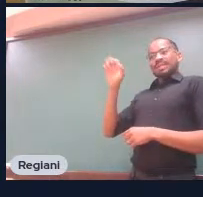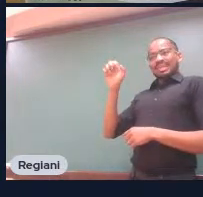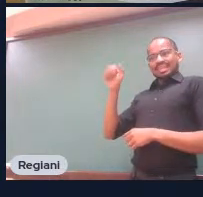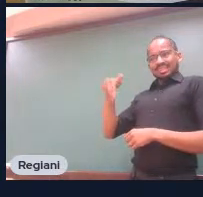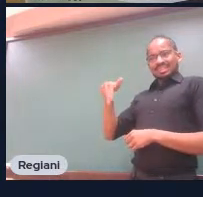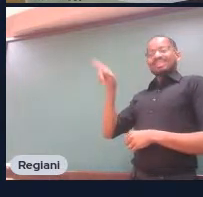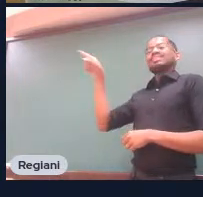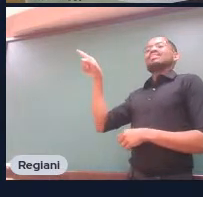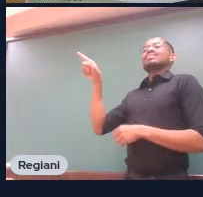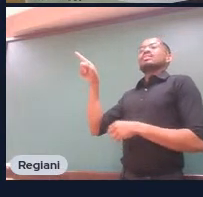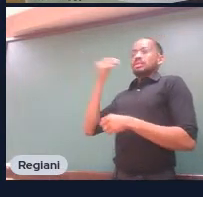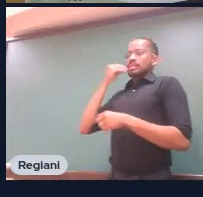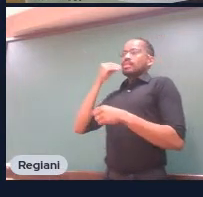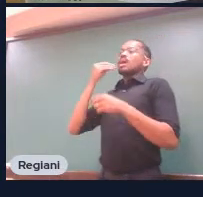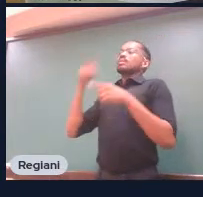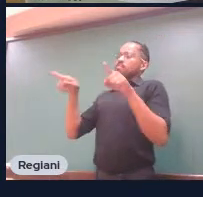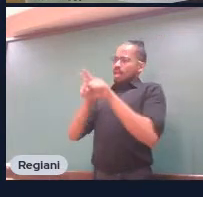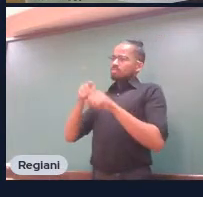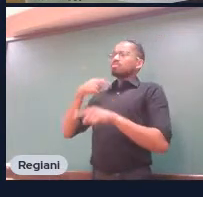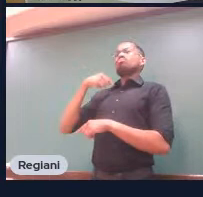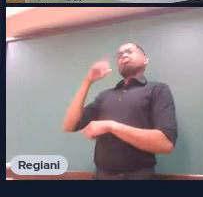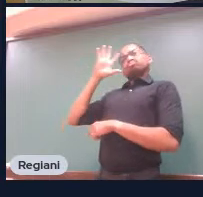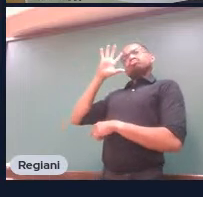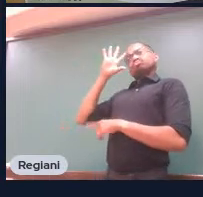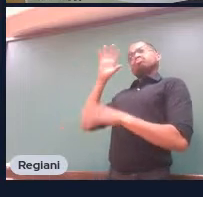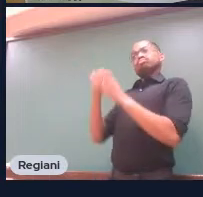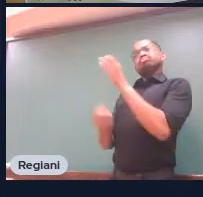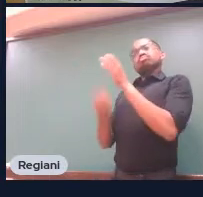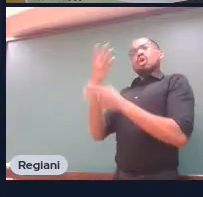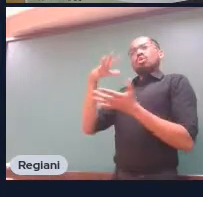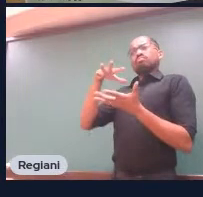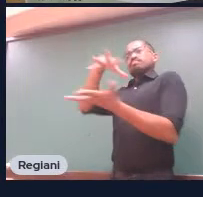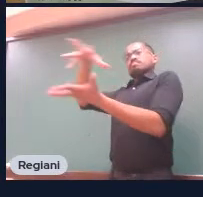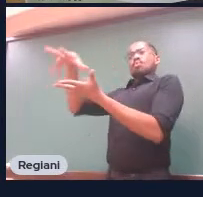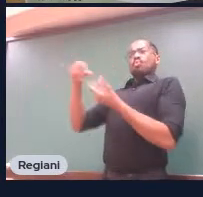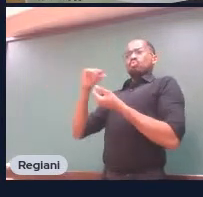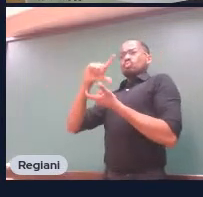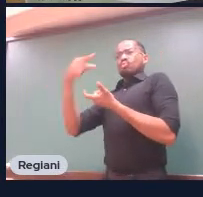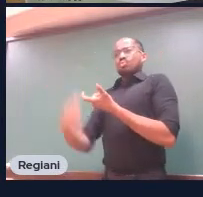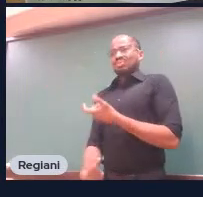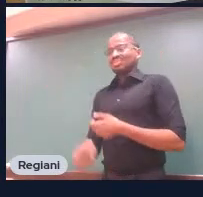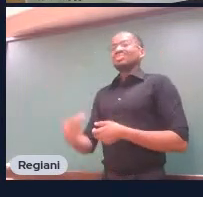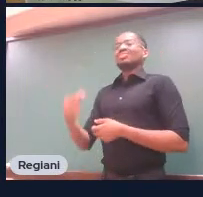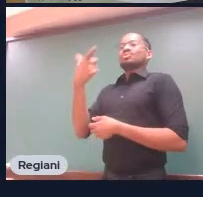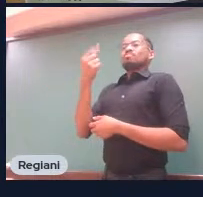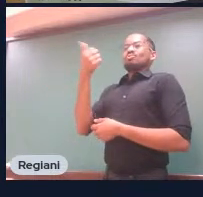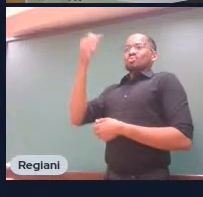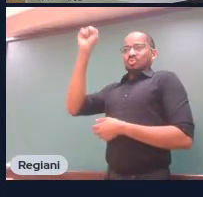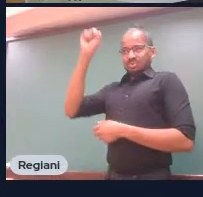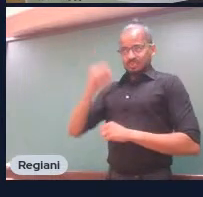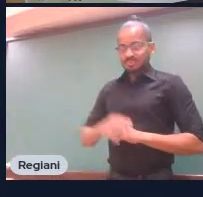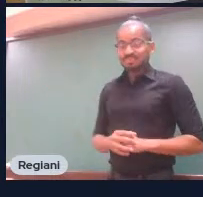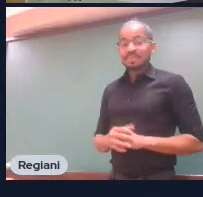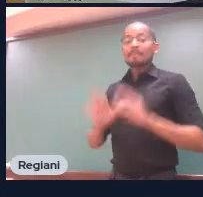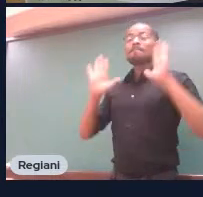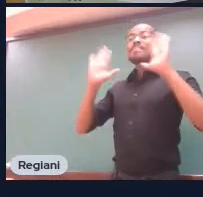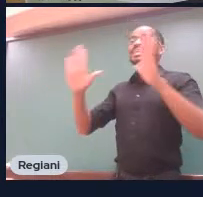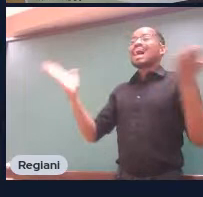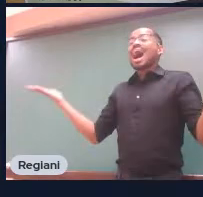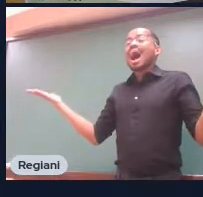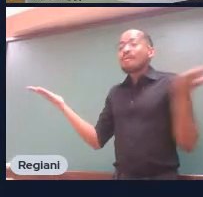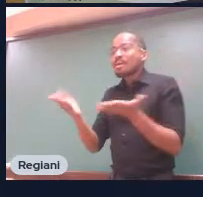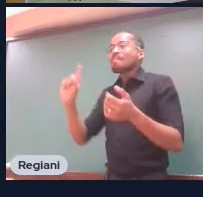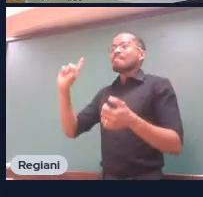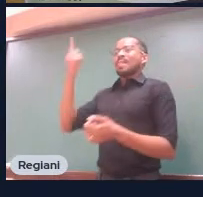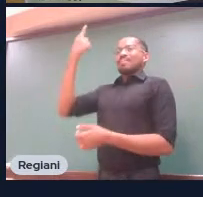it became GlobalLex in 2018. So for the first time in human history, all continents will